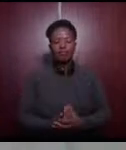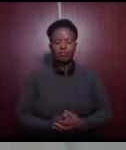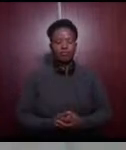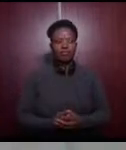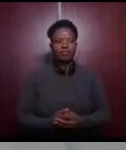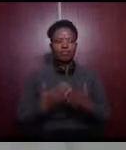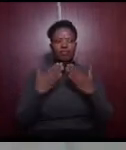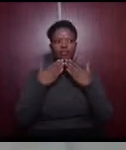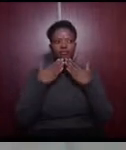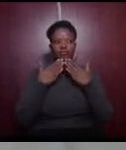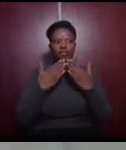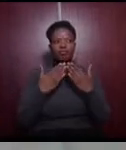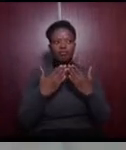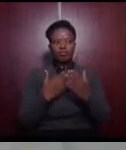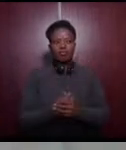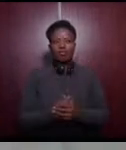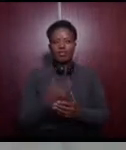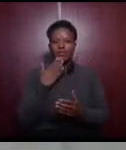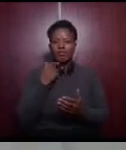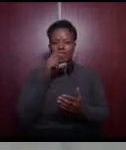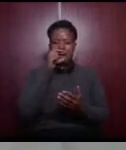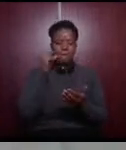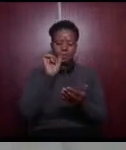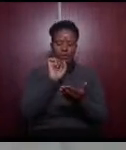Let me get the name correctly.